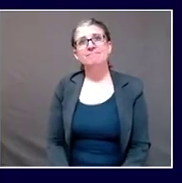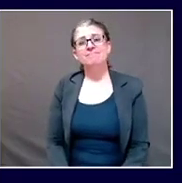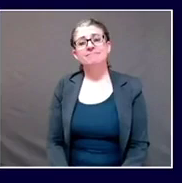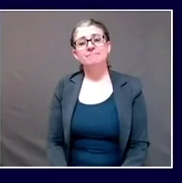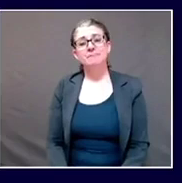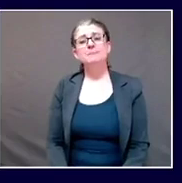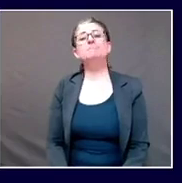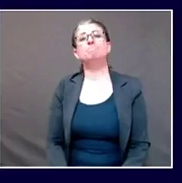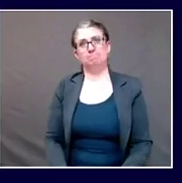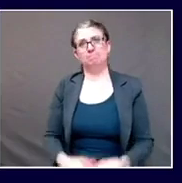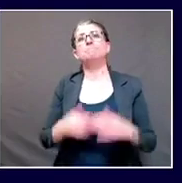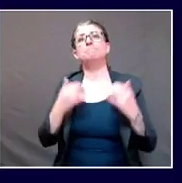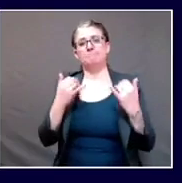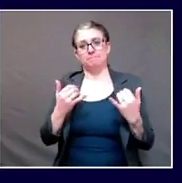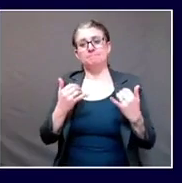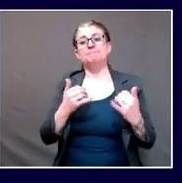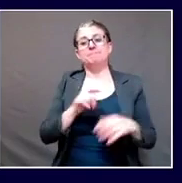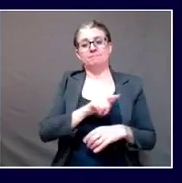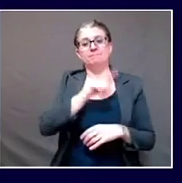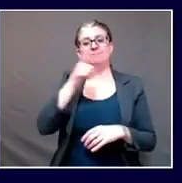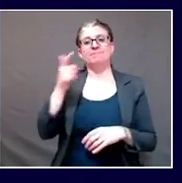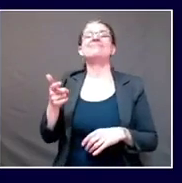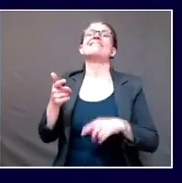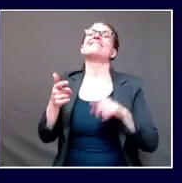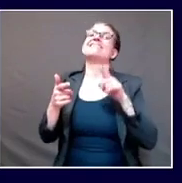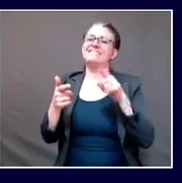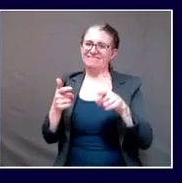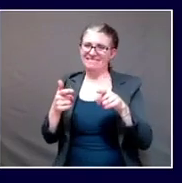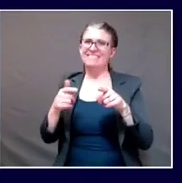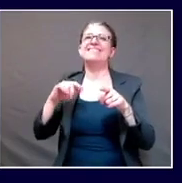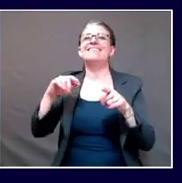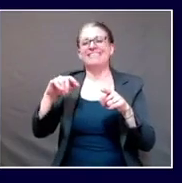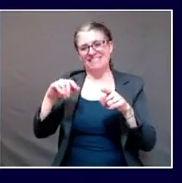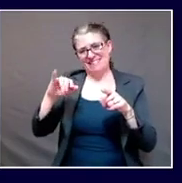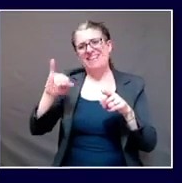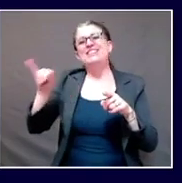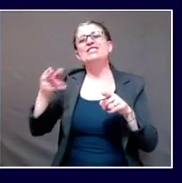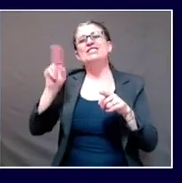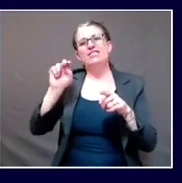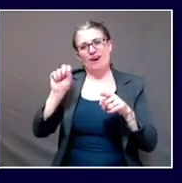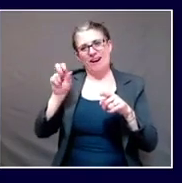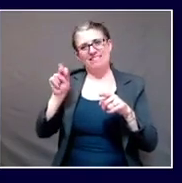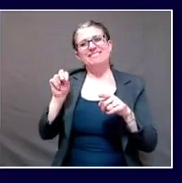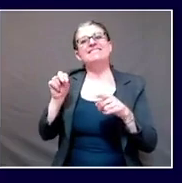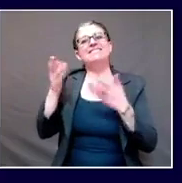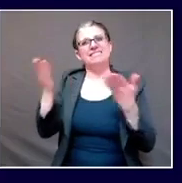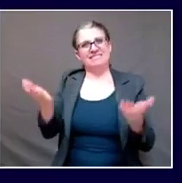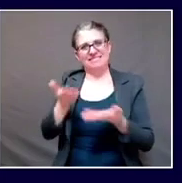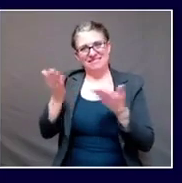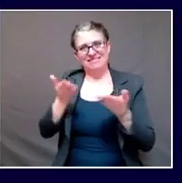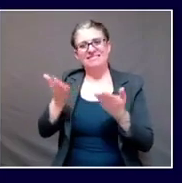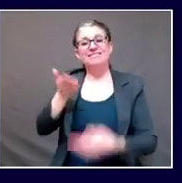are also joining us as well. And we'll turn to our colleagues in the media. And the first question of the afternoon goes to Charlie from the BDN.